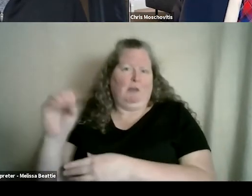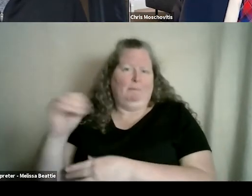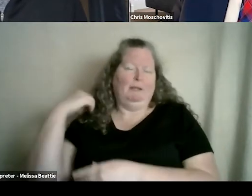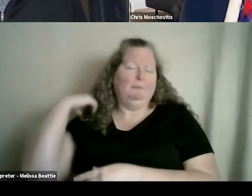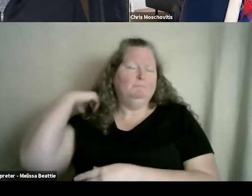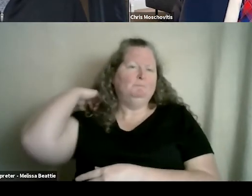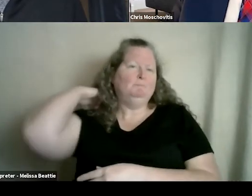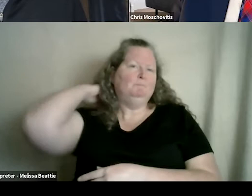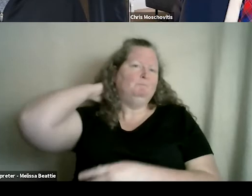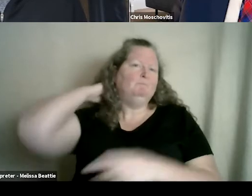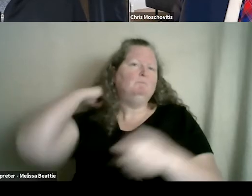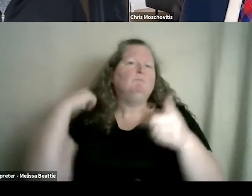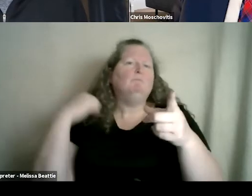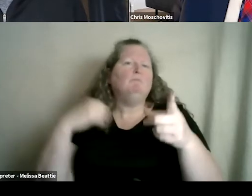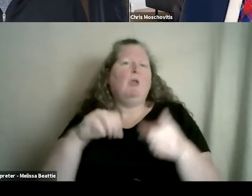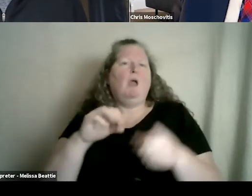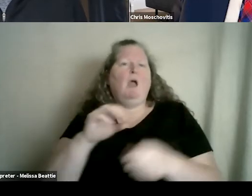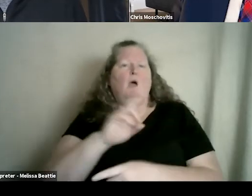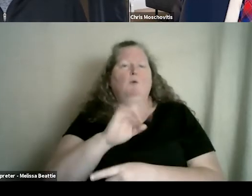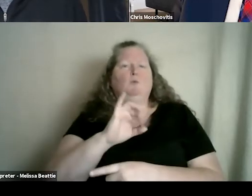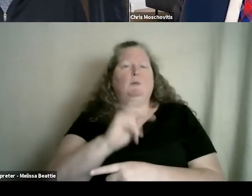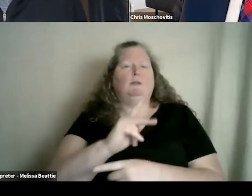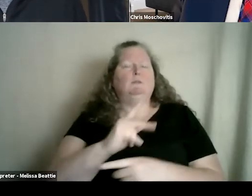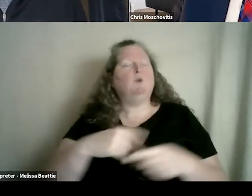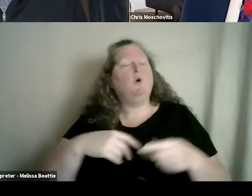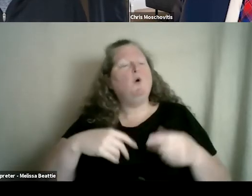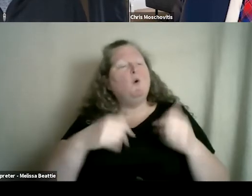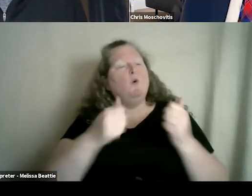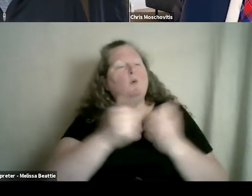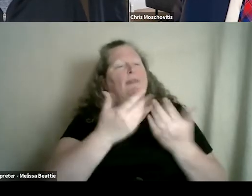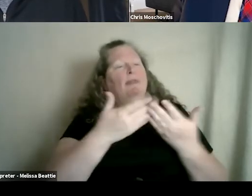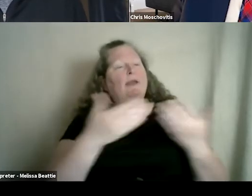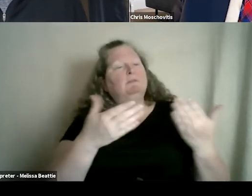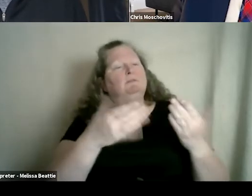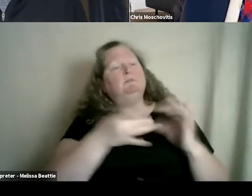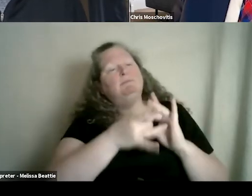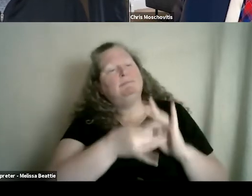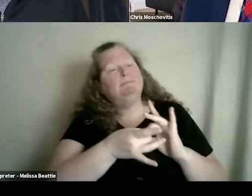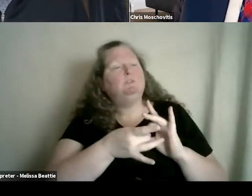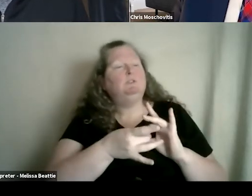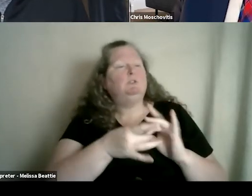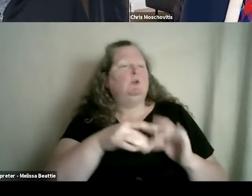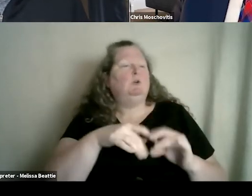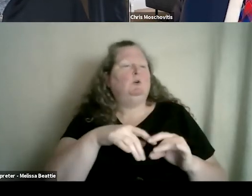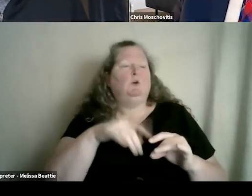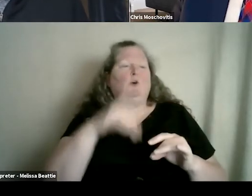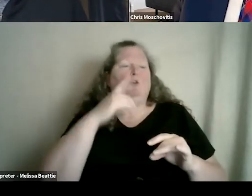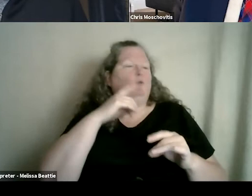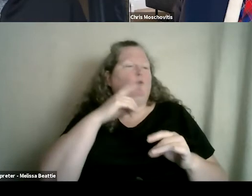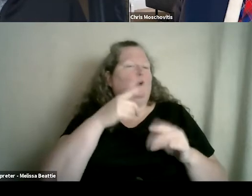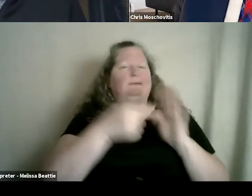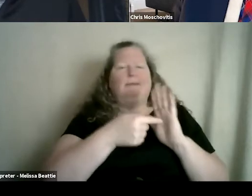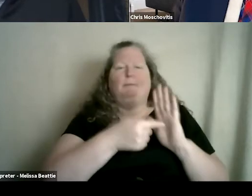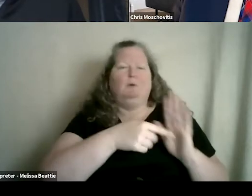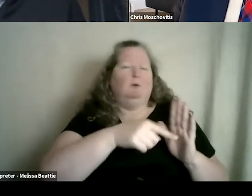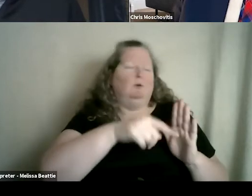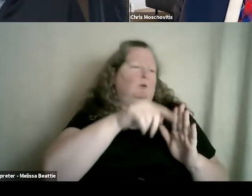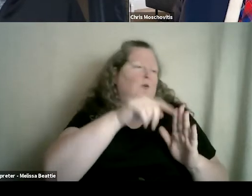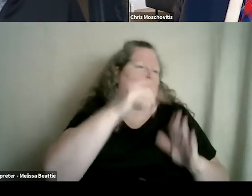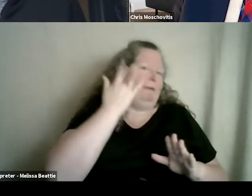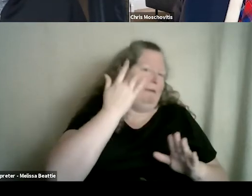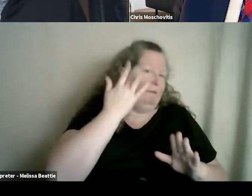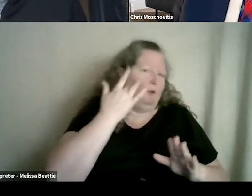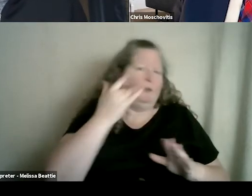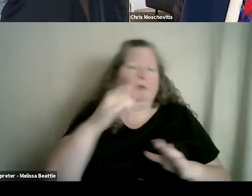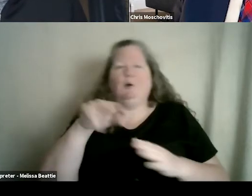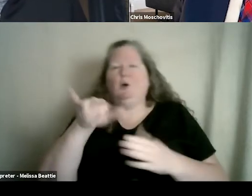like legislation and GDPR and other major things California has and New York has, are we seeing the C-suite